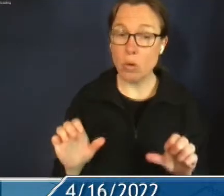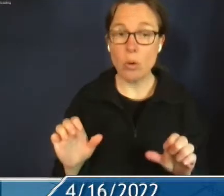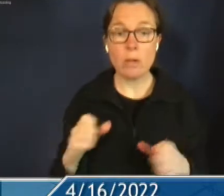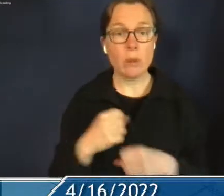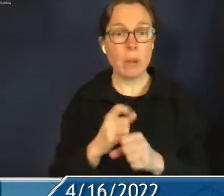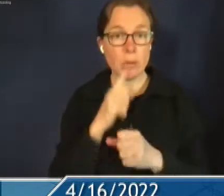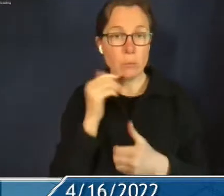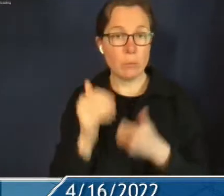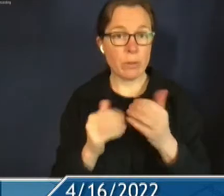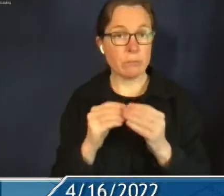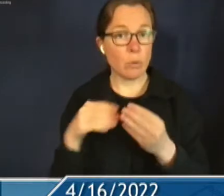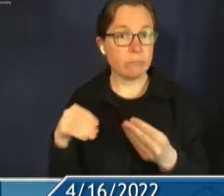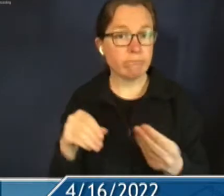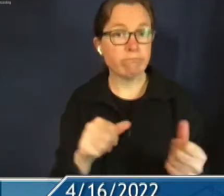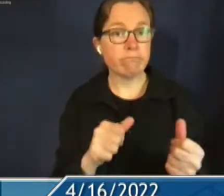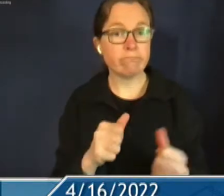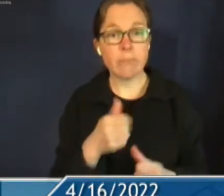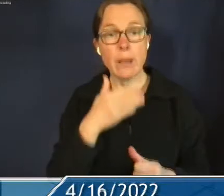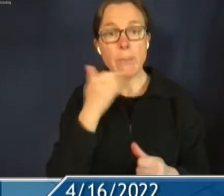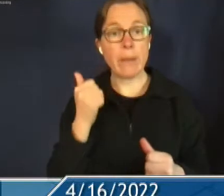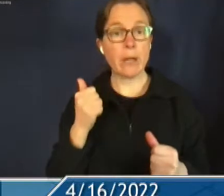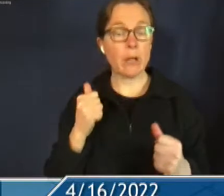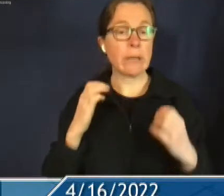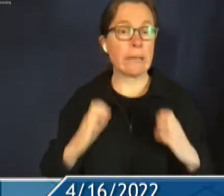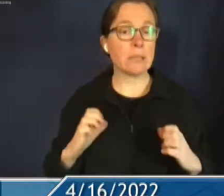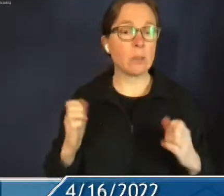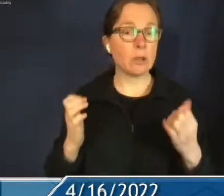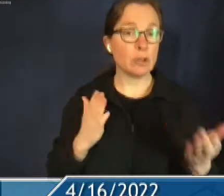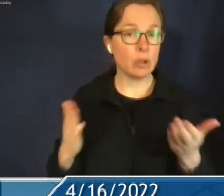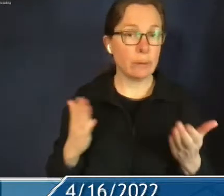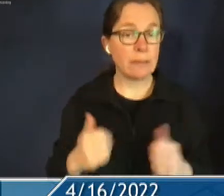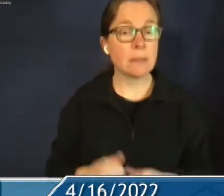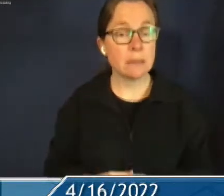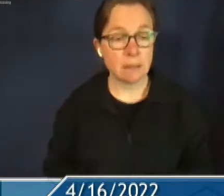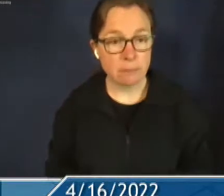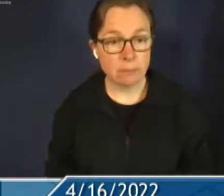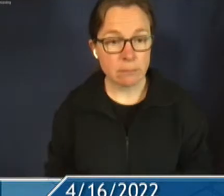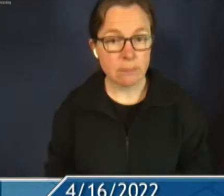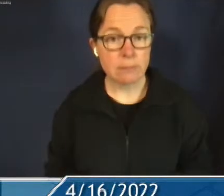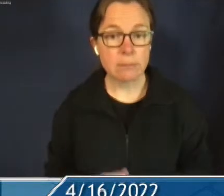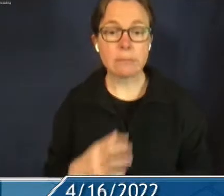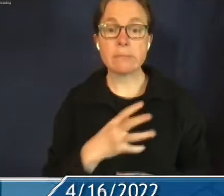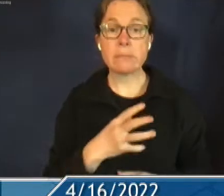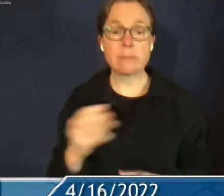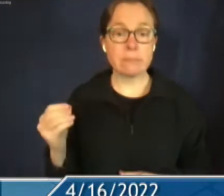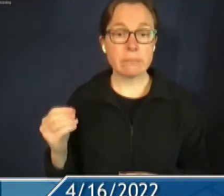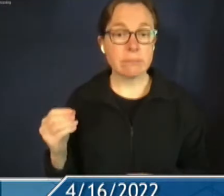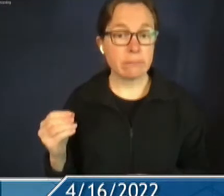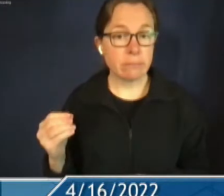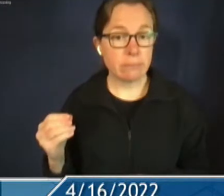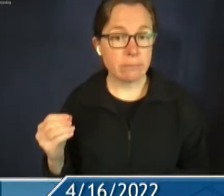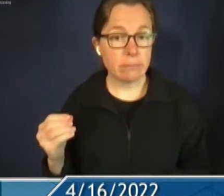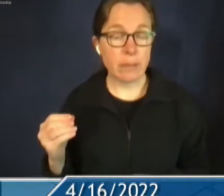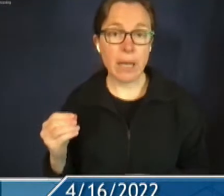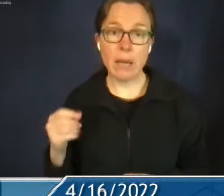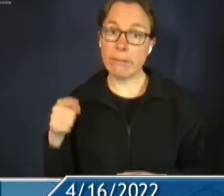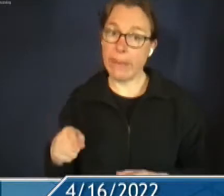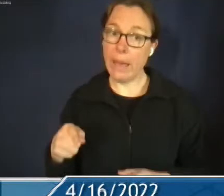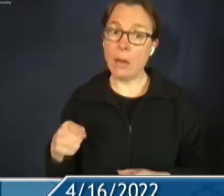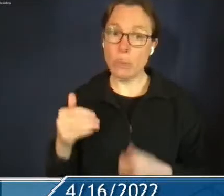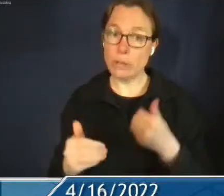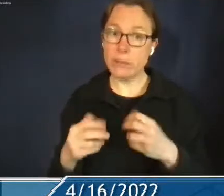process, to have a better customer service model. We went through it. It was very intense as far